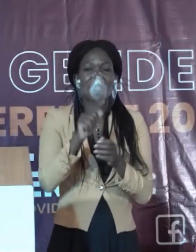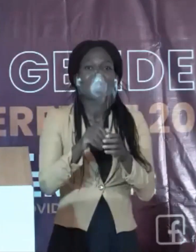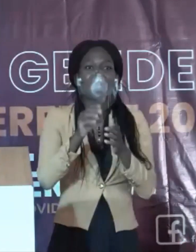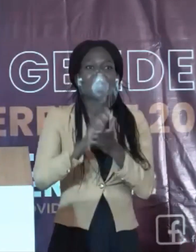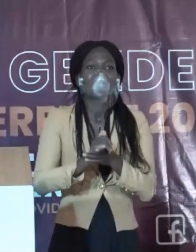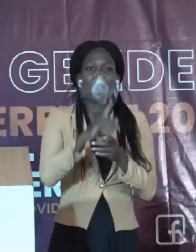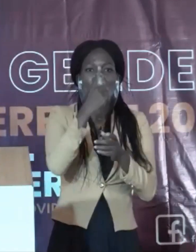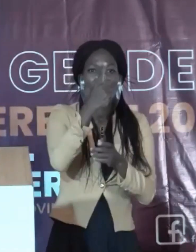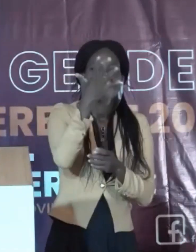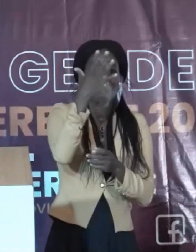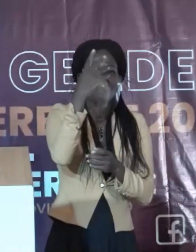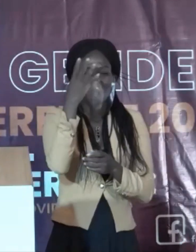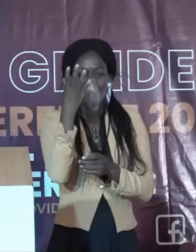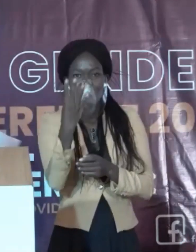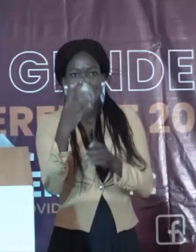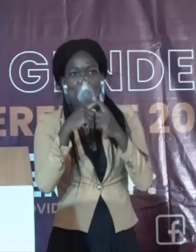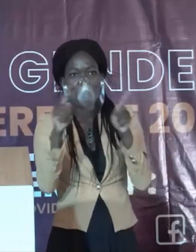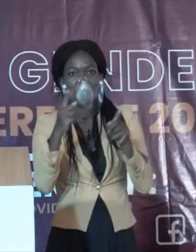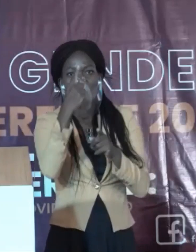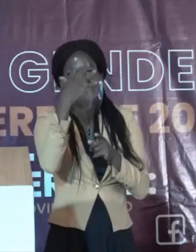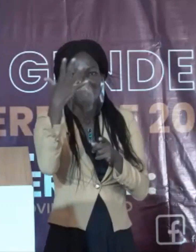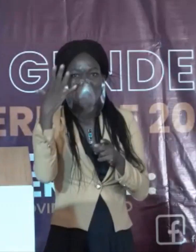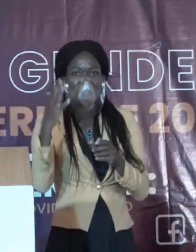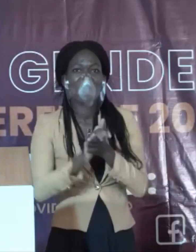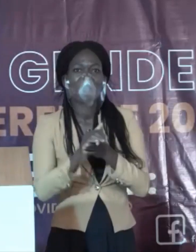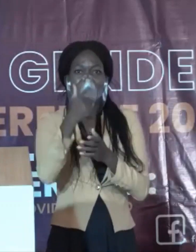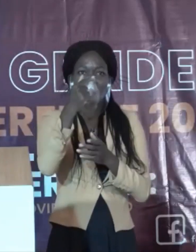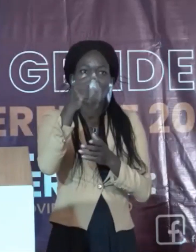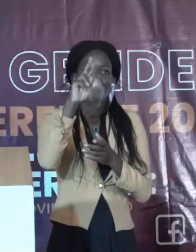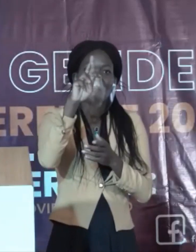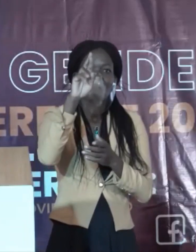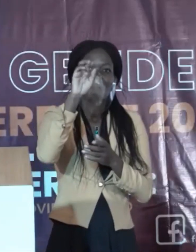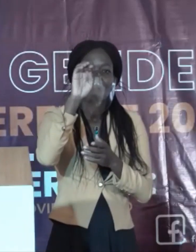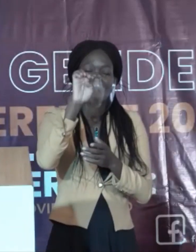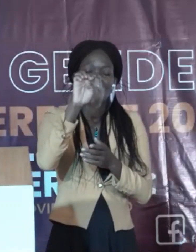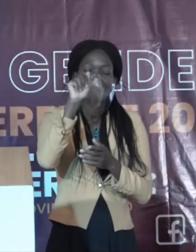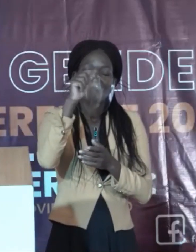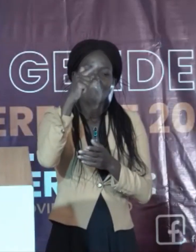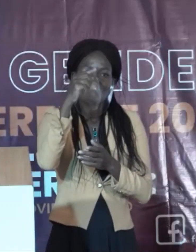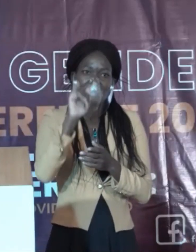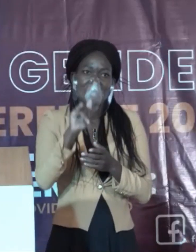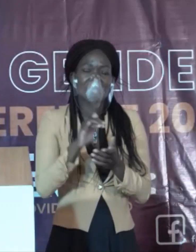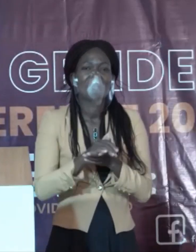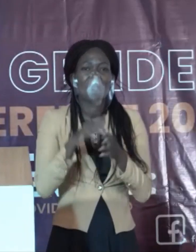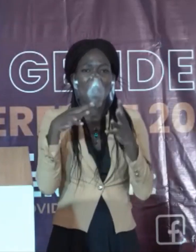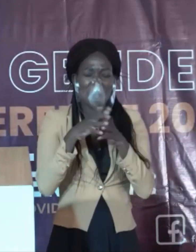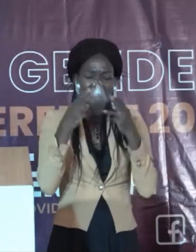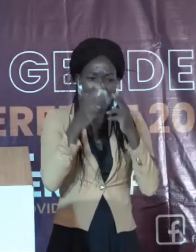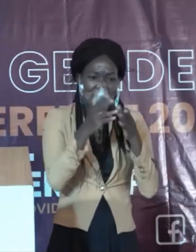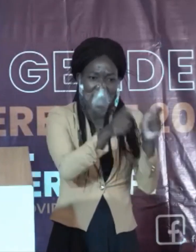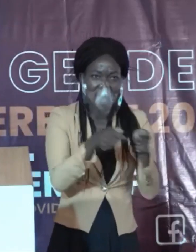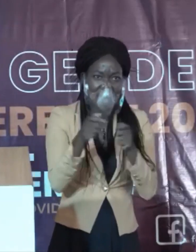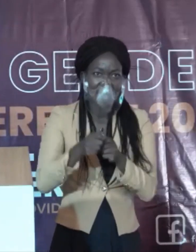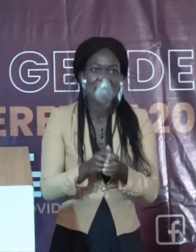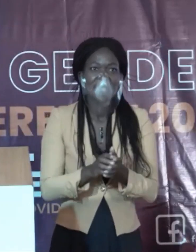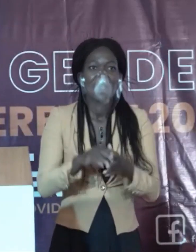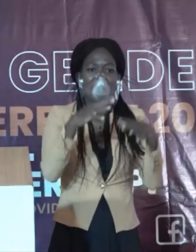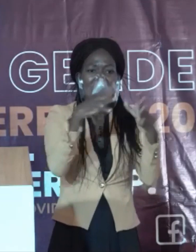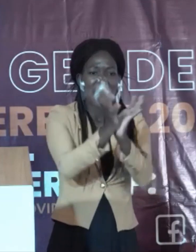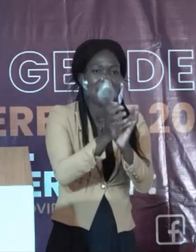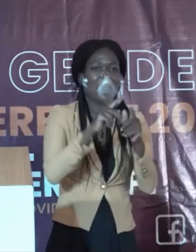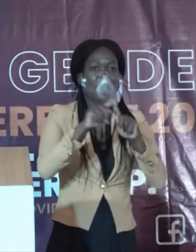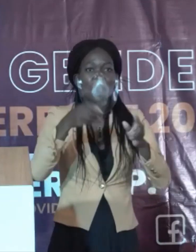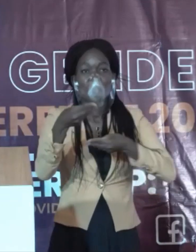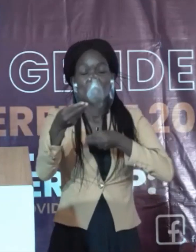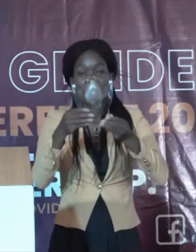155, which recognizes the role of women in agriculture, industry, and trade, positively affecting the economic and